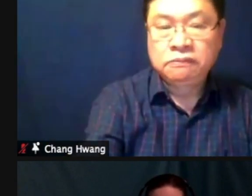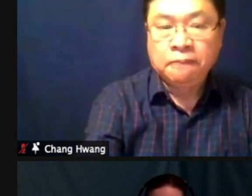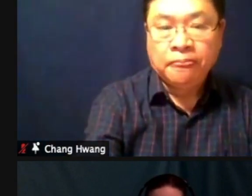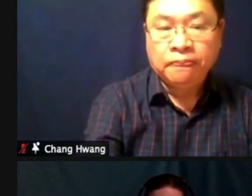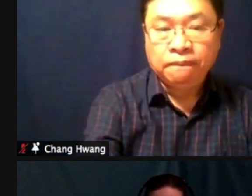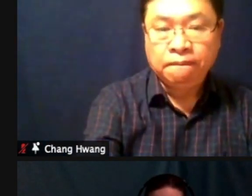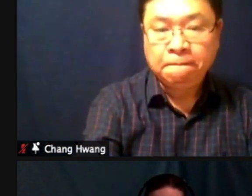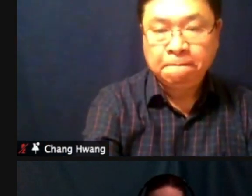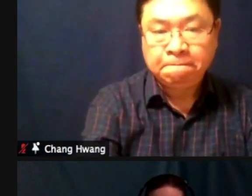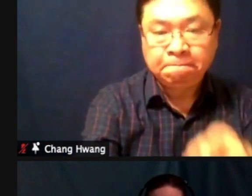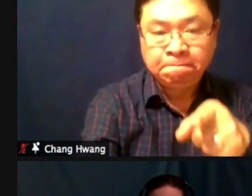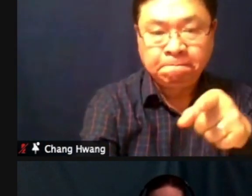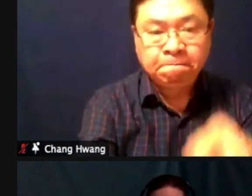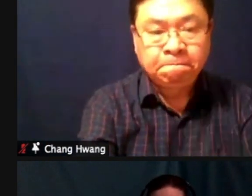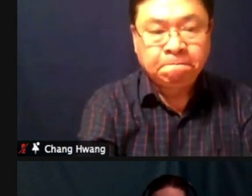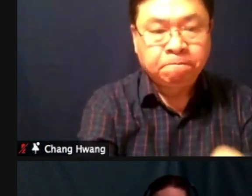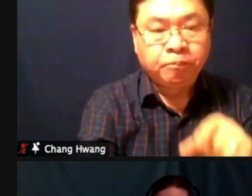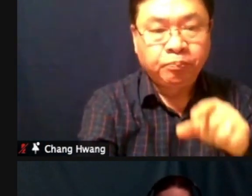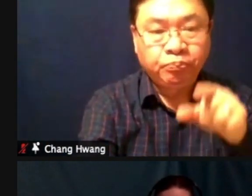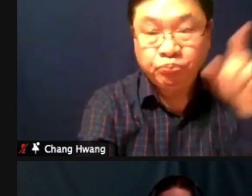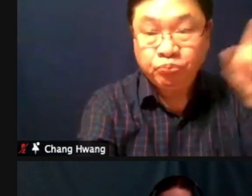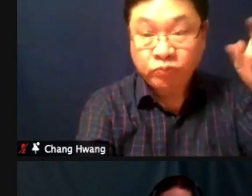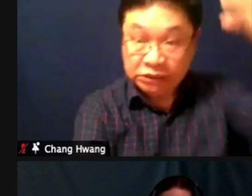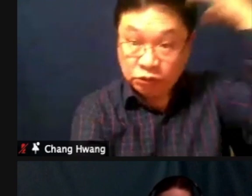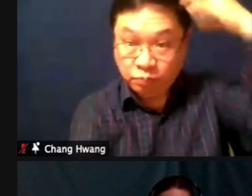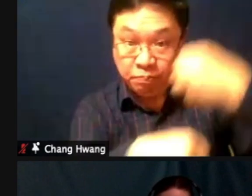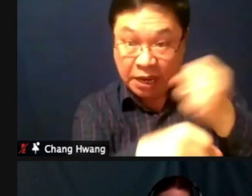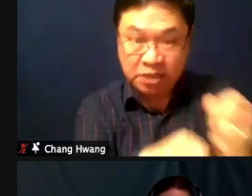You compare that with Korean Sign Language. How can we implement those?